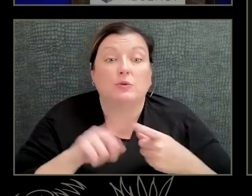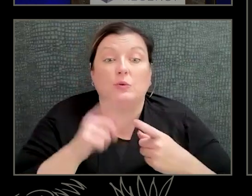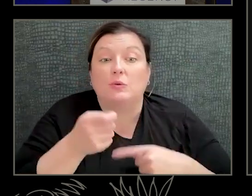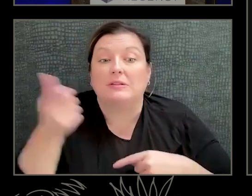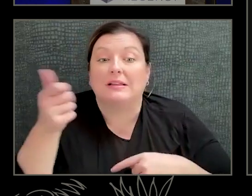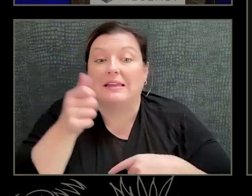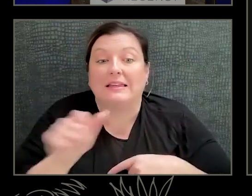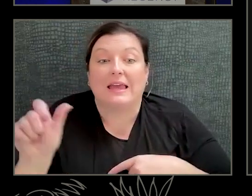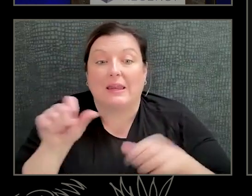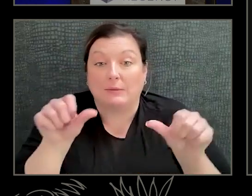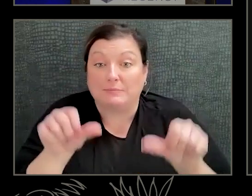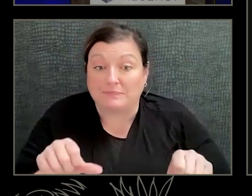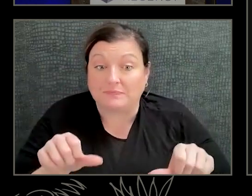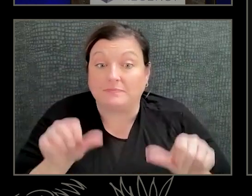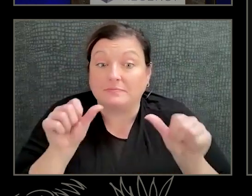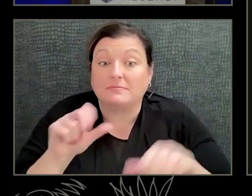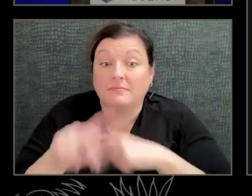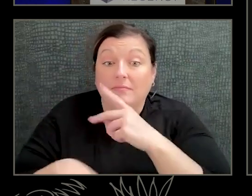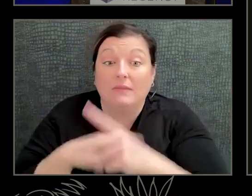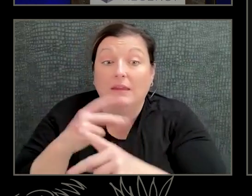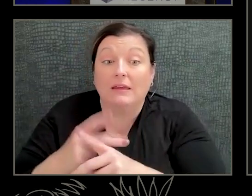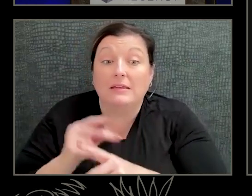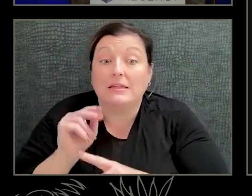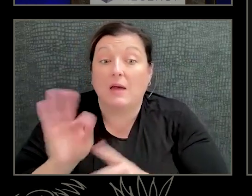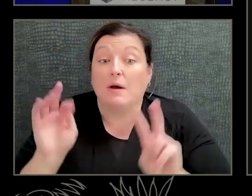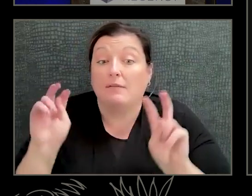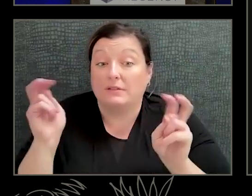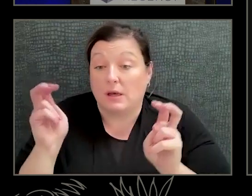because post here is the type of the subject.